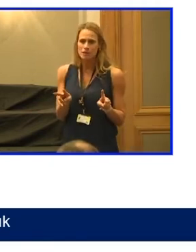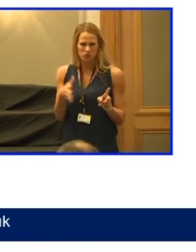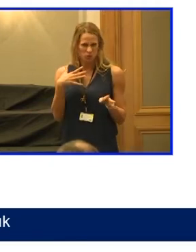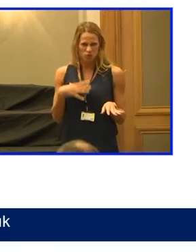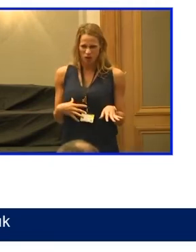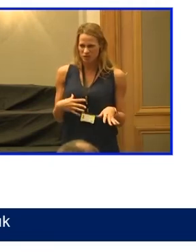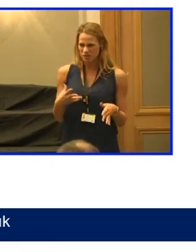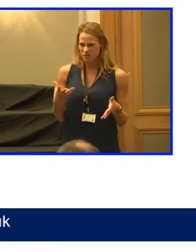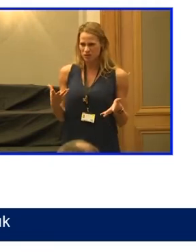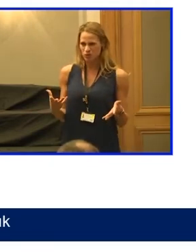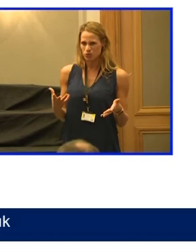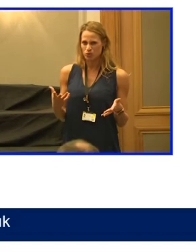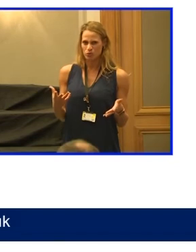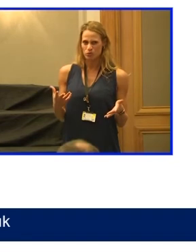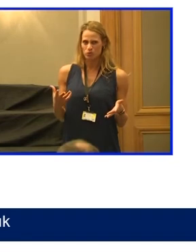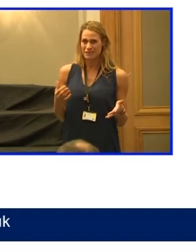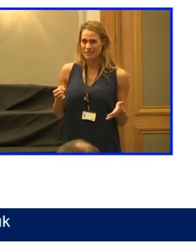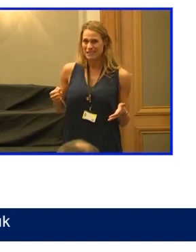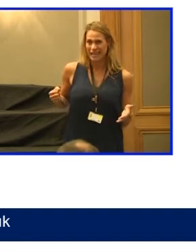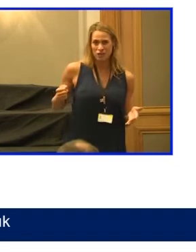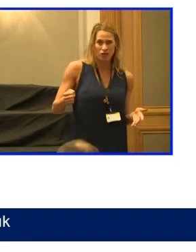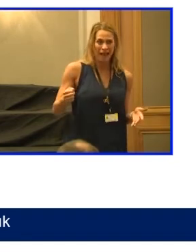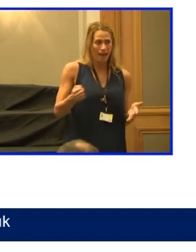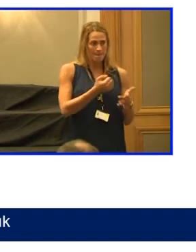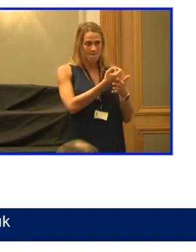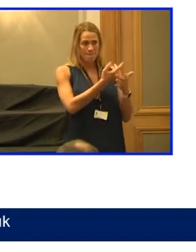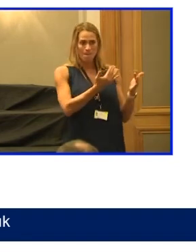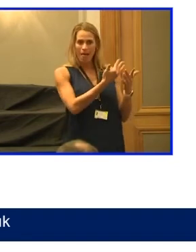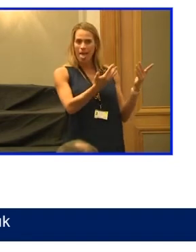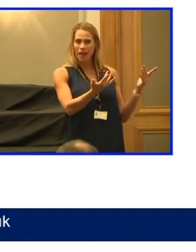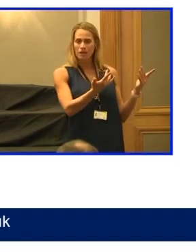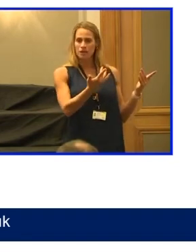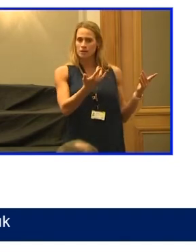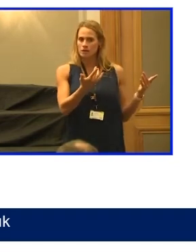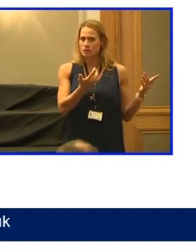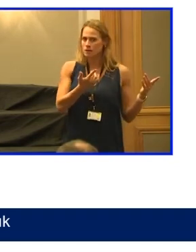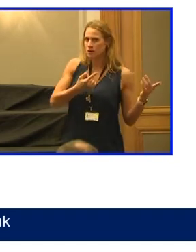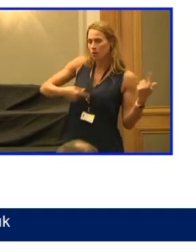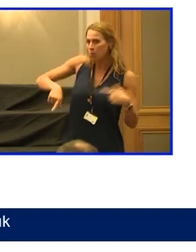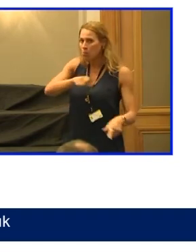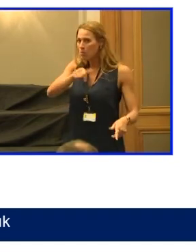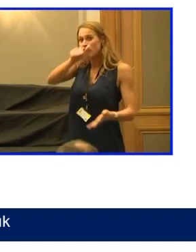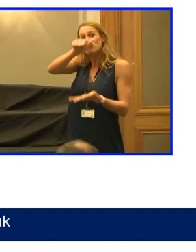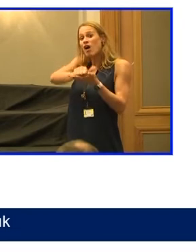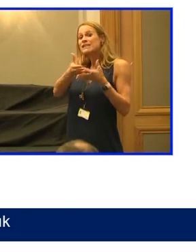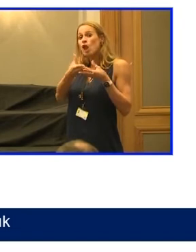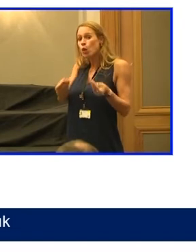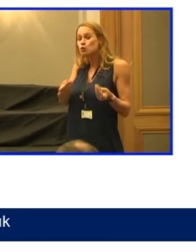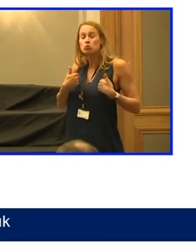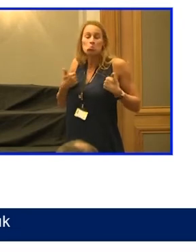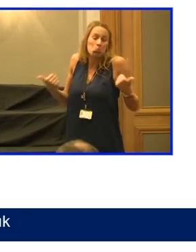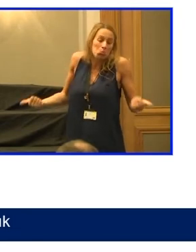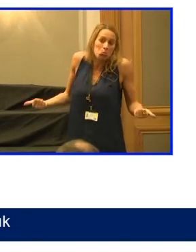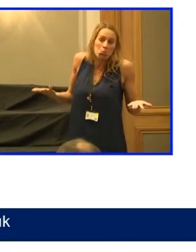want to be on a train, in your home? Is it going to hurt your posture? Is this the right solution? Just a question to ask yourselves, yeah? But it's